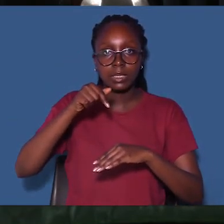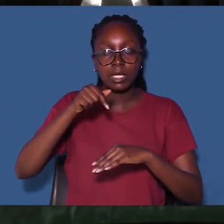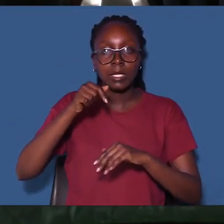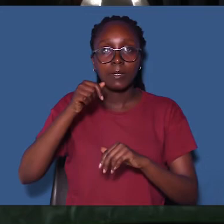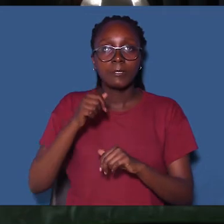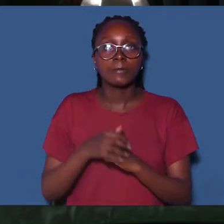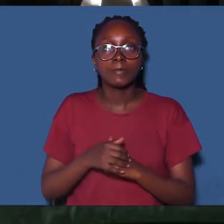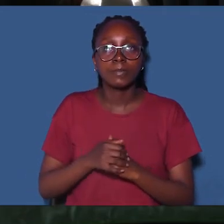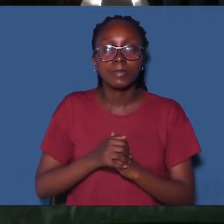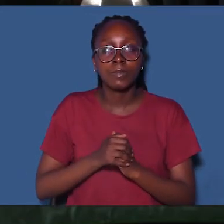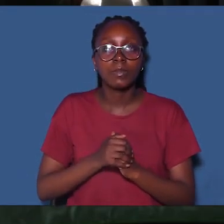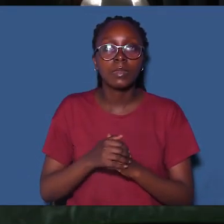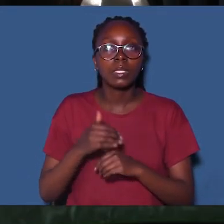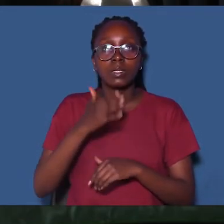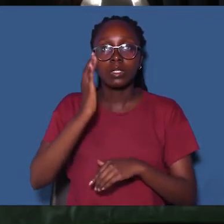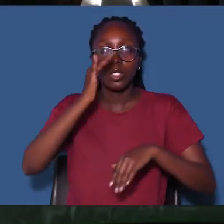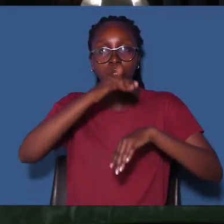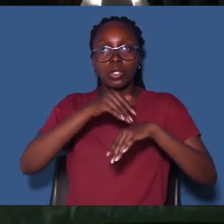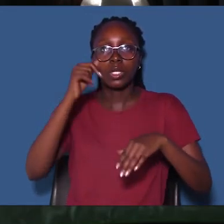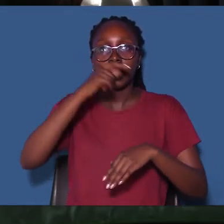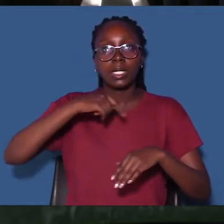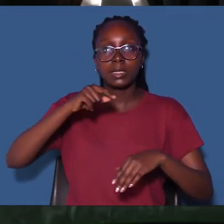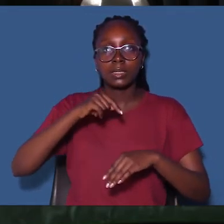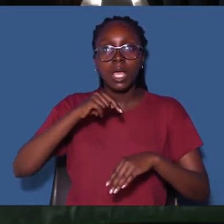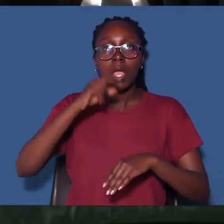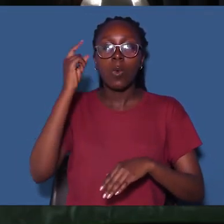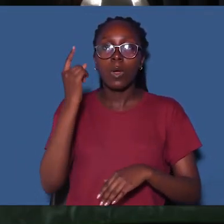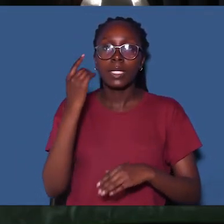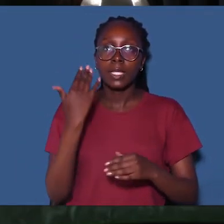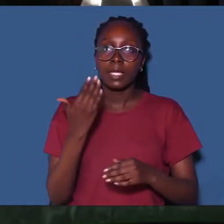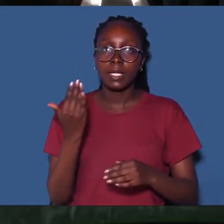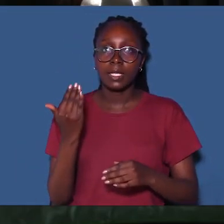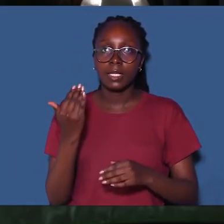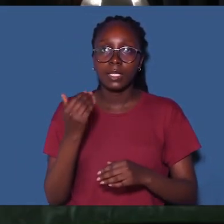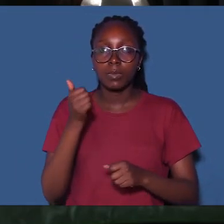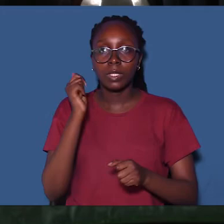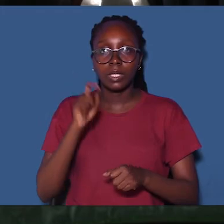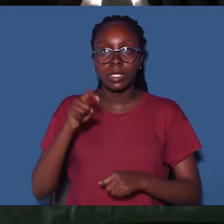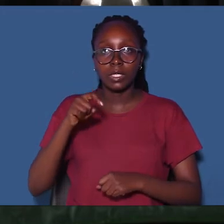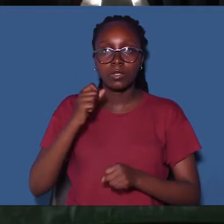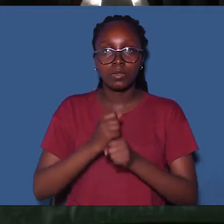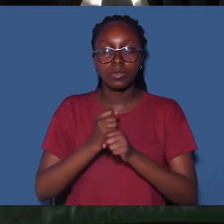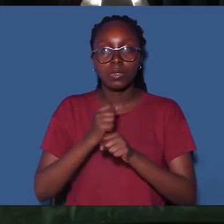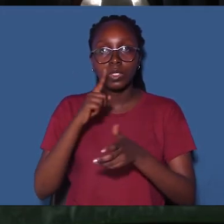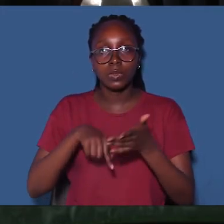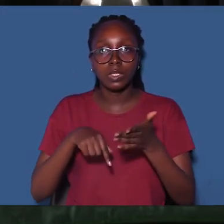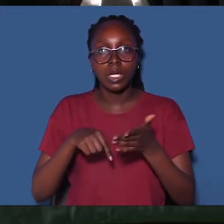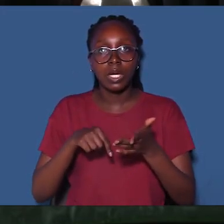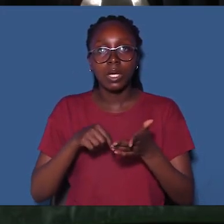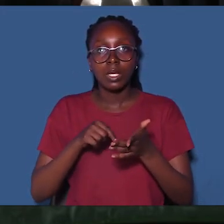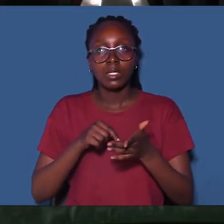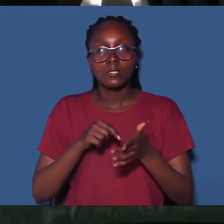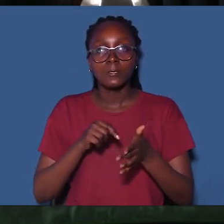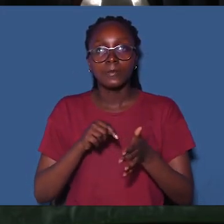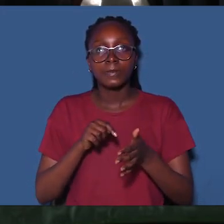makes to all of us. But one thing we must be cautious about is that